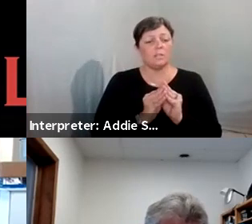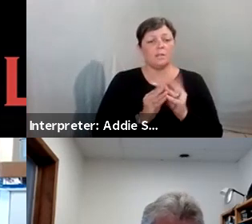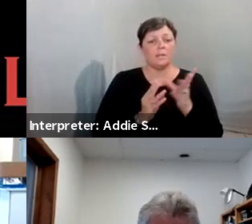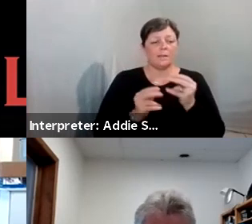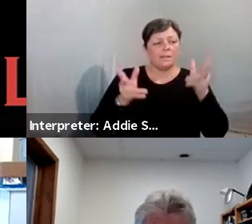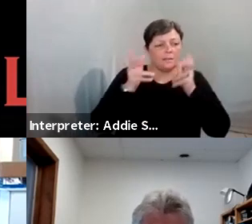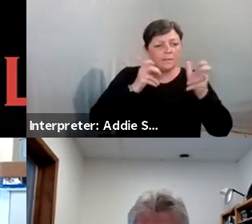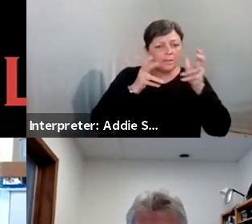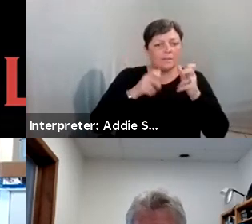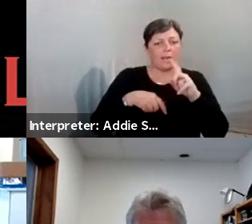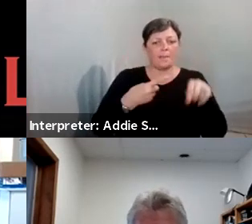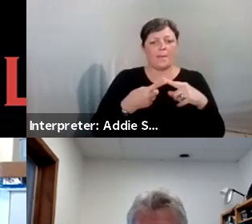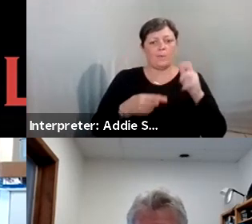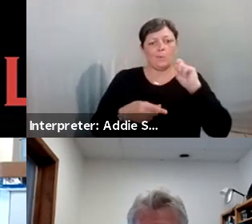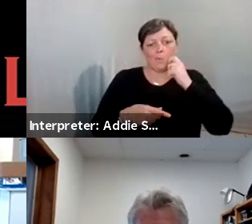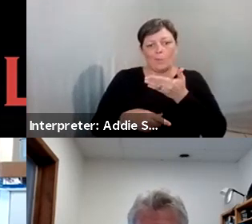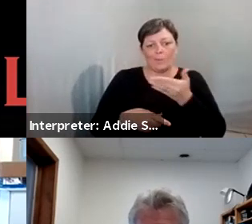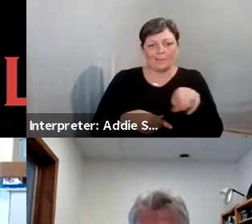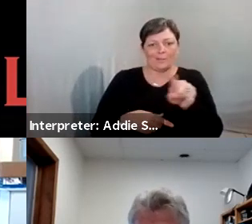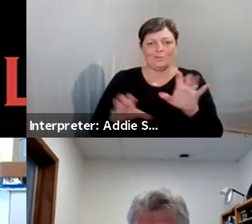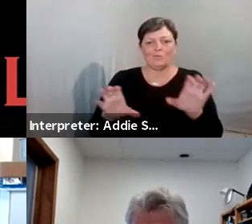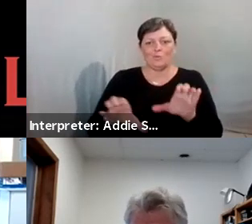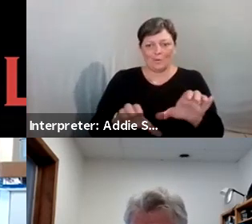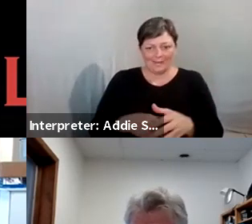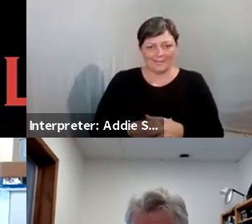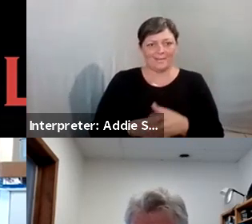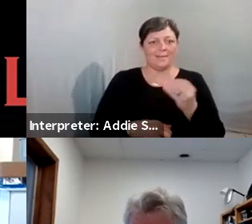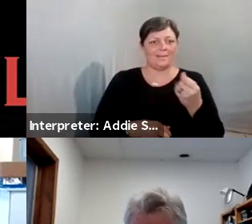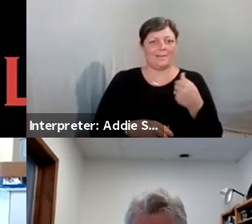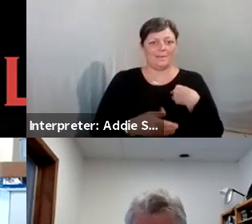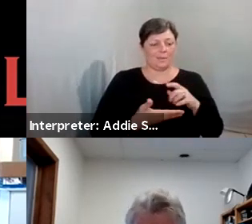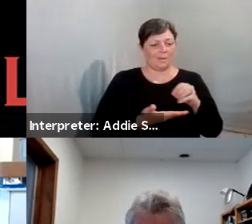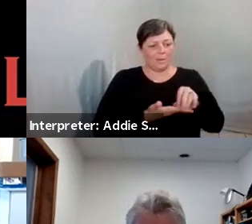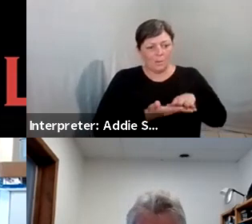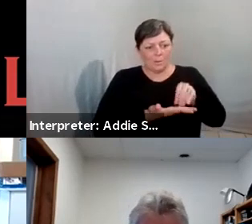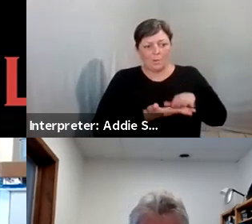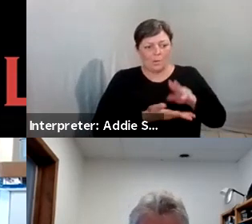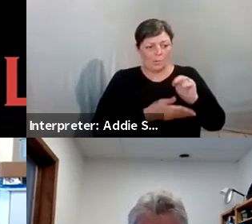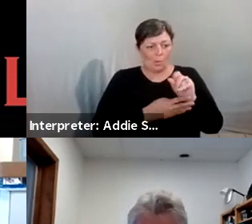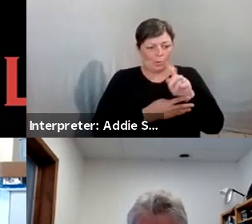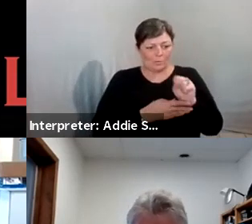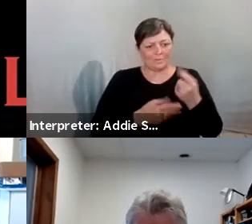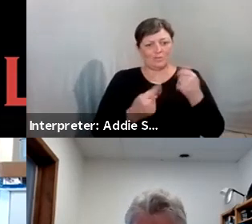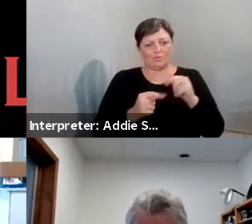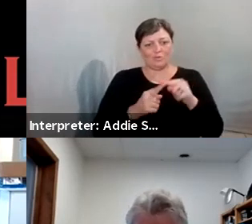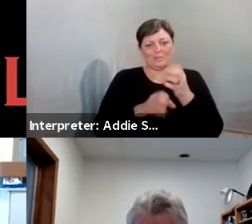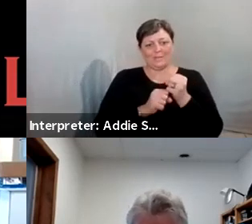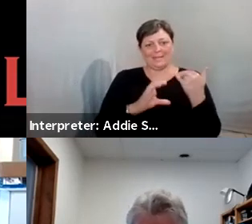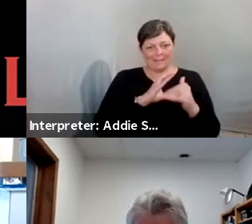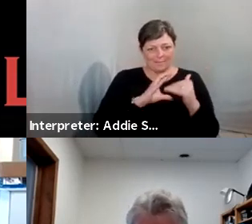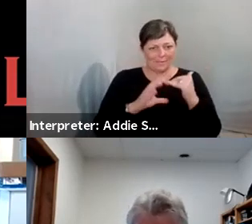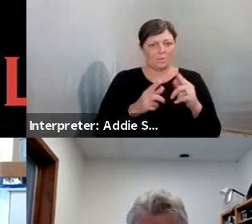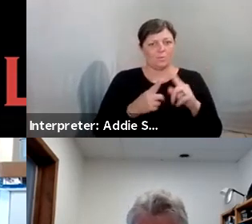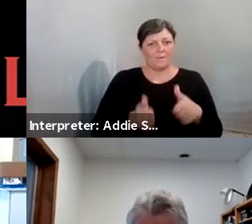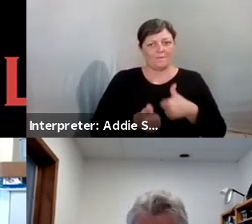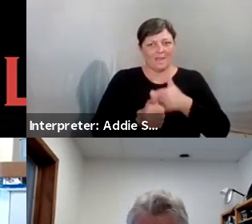hearing about the cool things that you all are doing. And I'm feverishly writing notes and trying to get emails and to